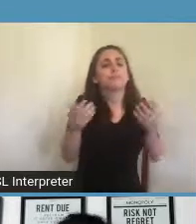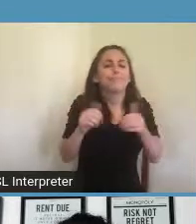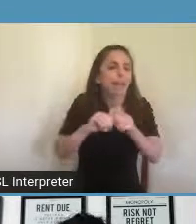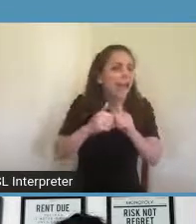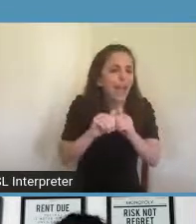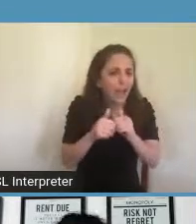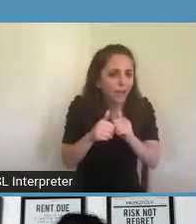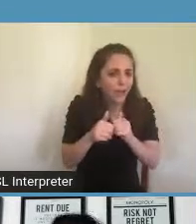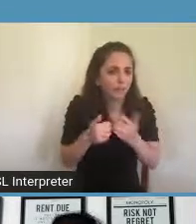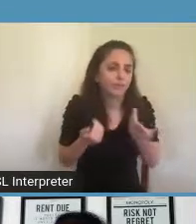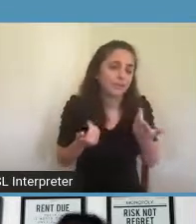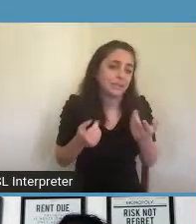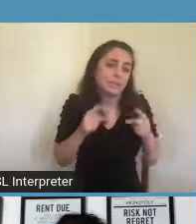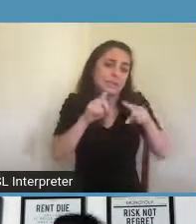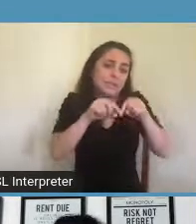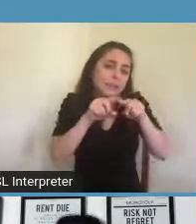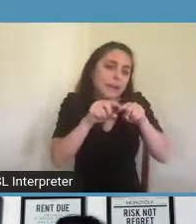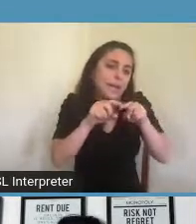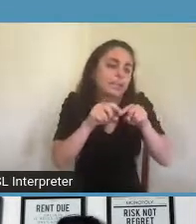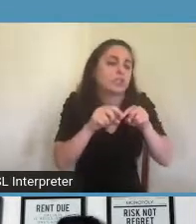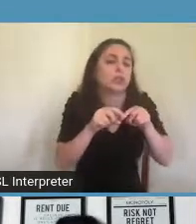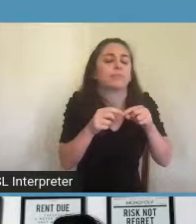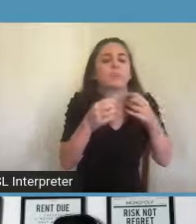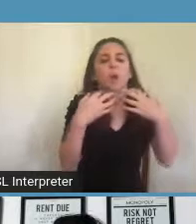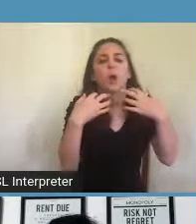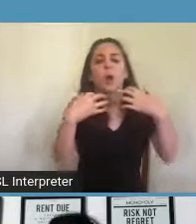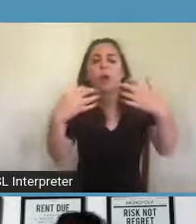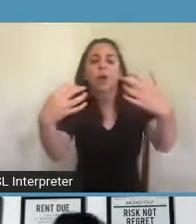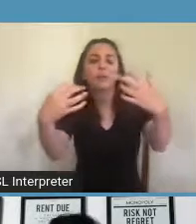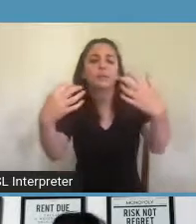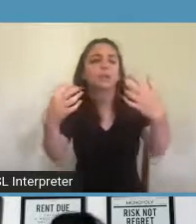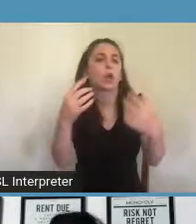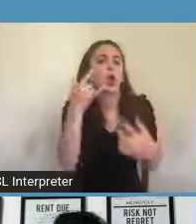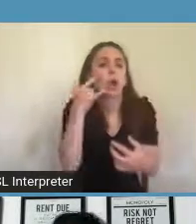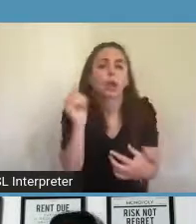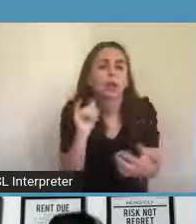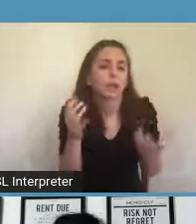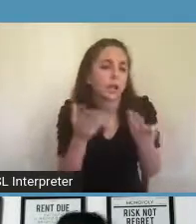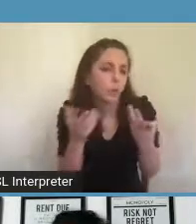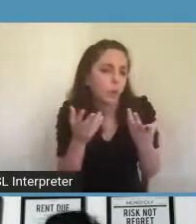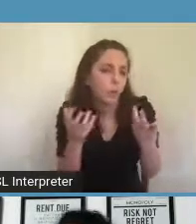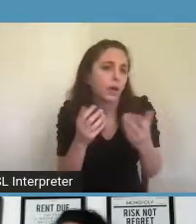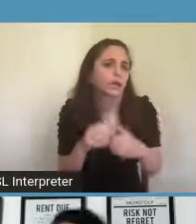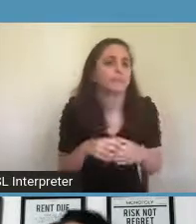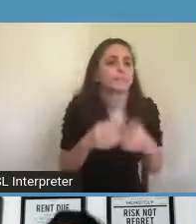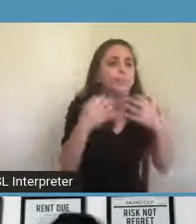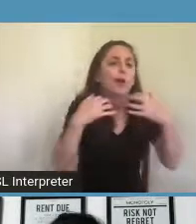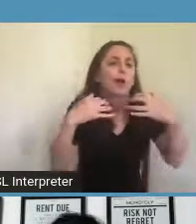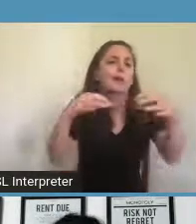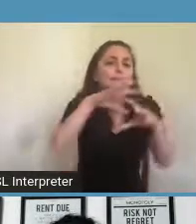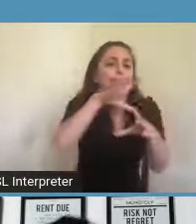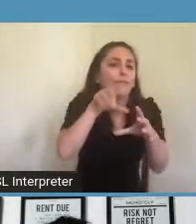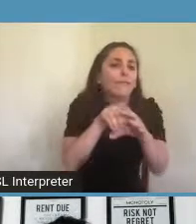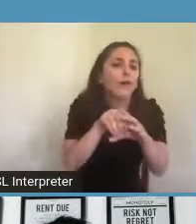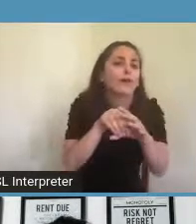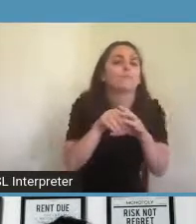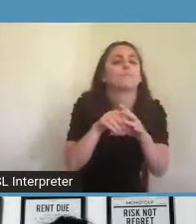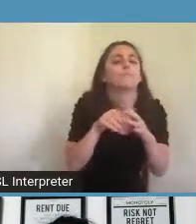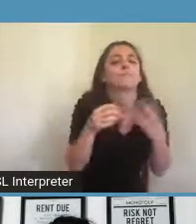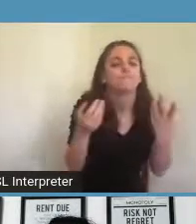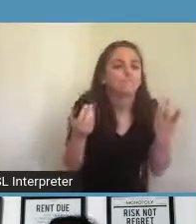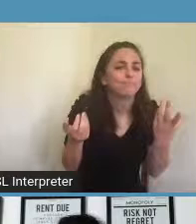on generationally and where your audiences are hanging out online. What are the digital sandboxes they're playing